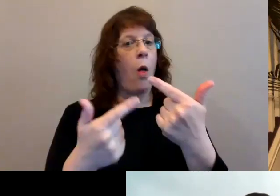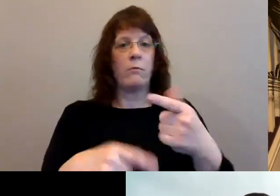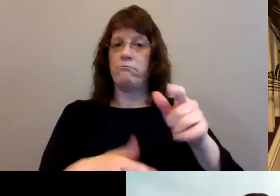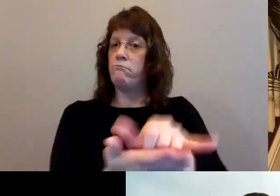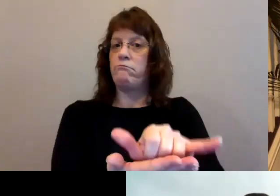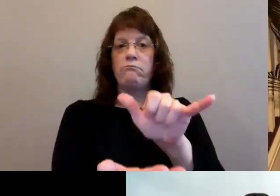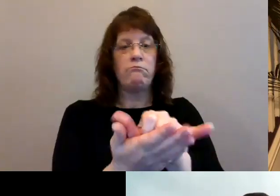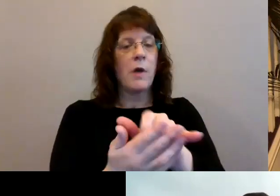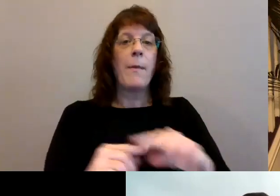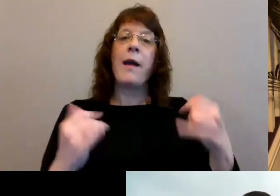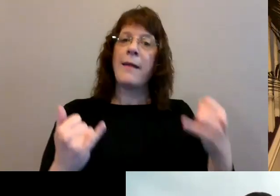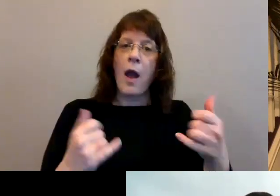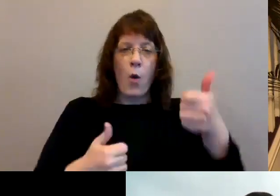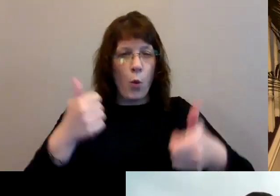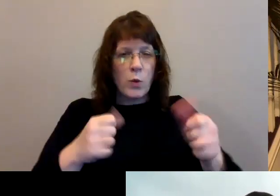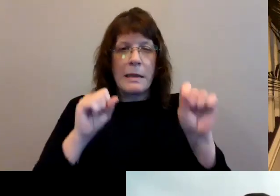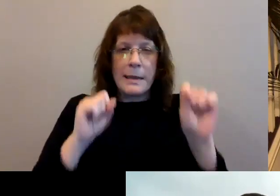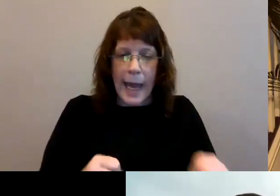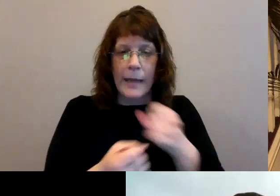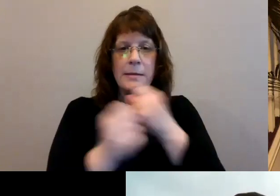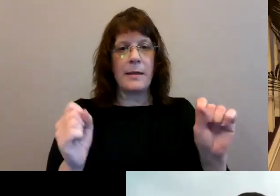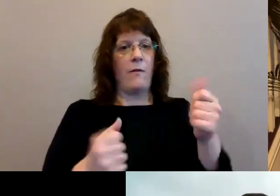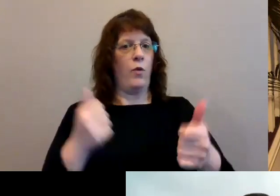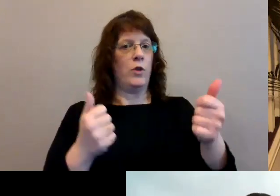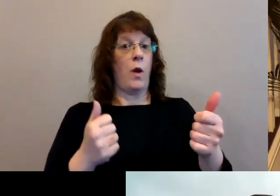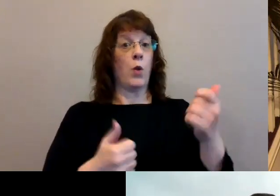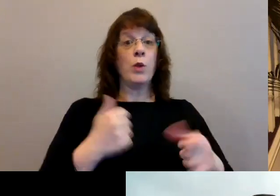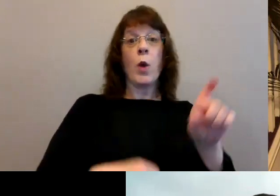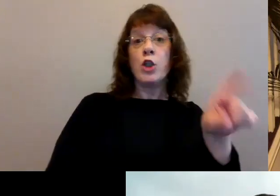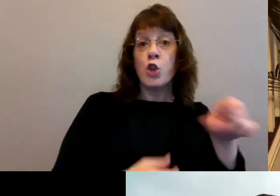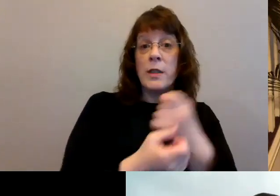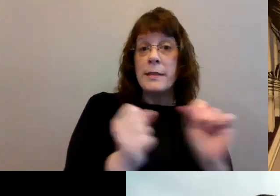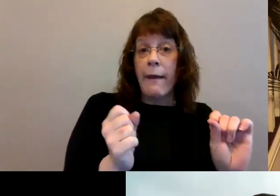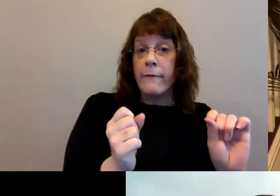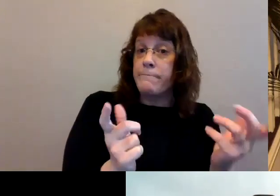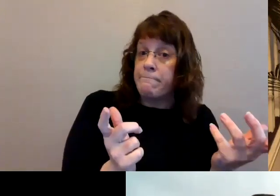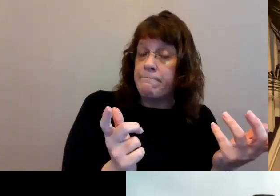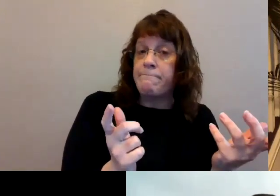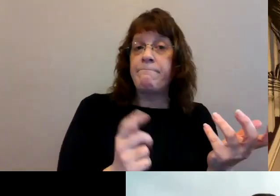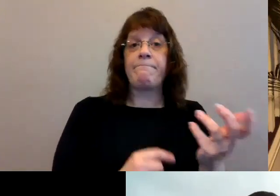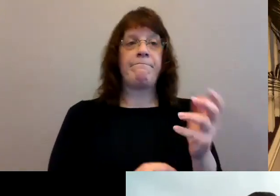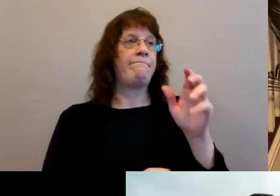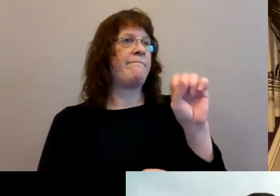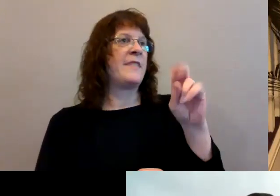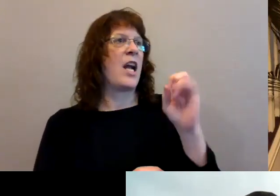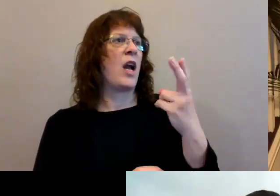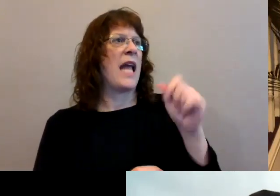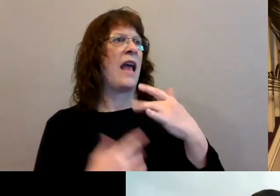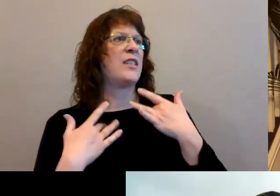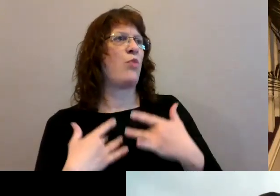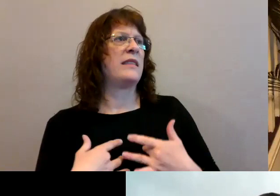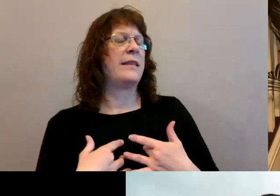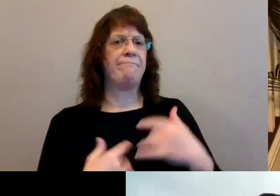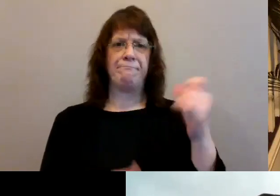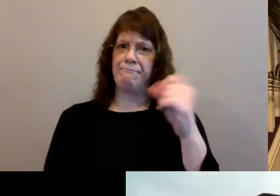question is more like, which one can we save and which one should we save? Yeah. Yeah. Depressing. Yeah, it is. So if you have